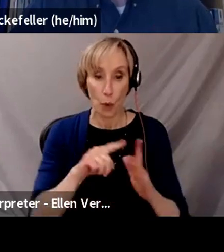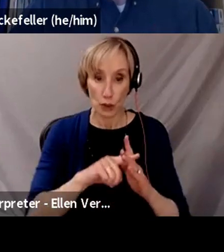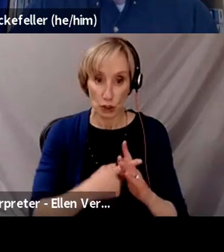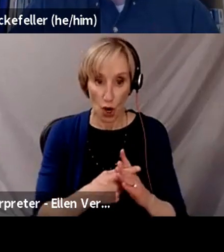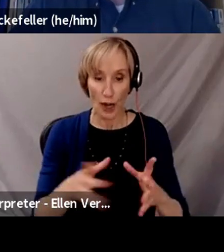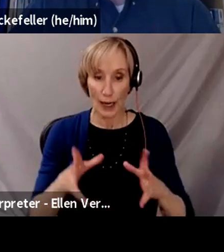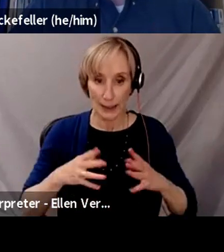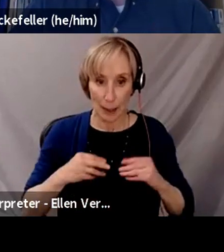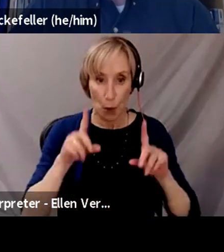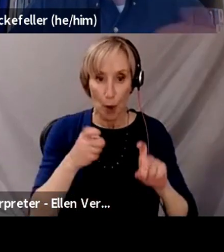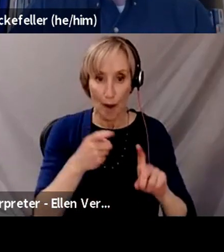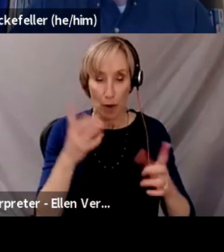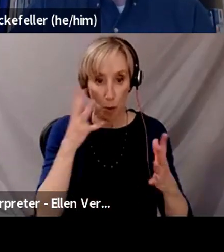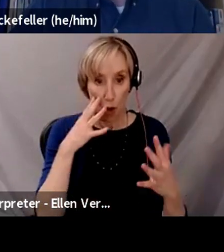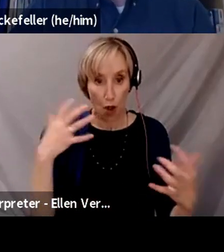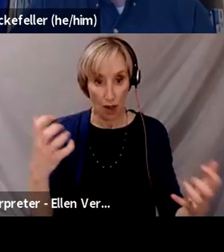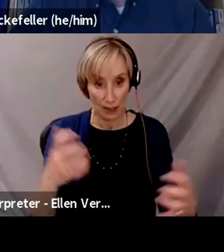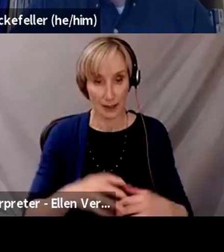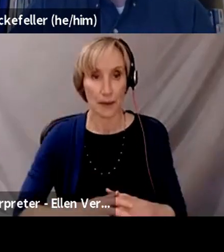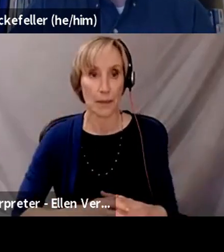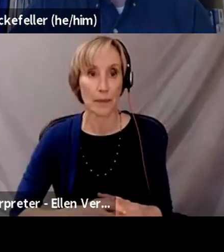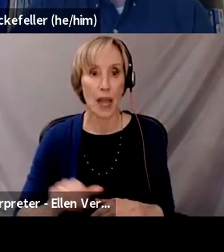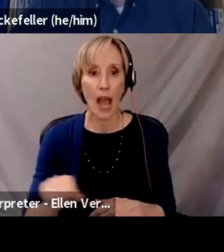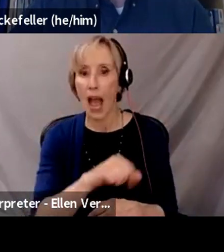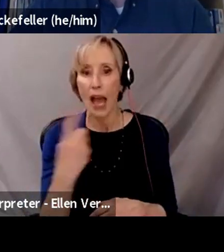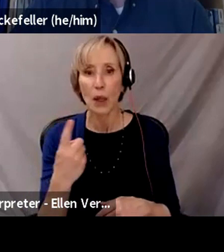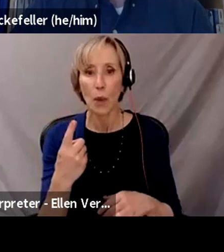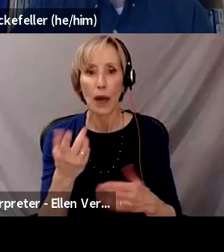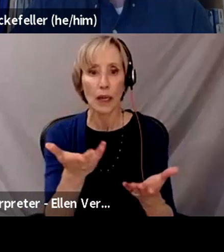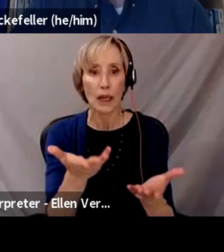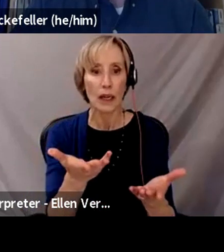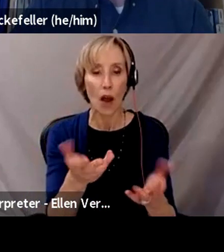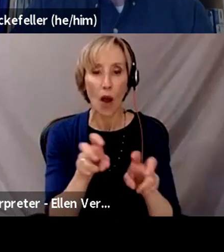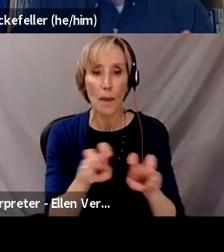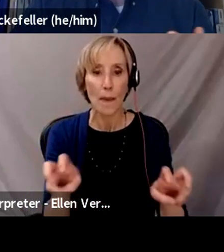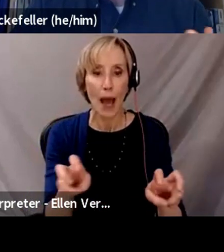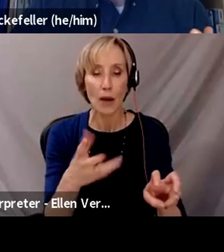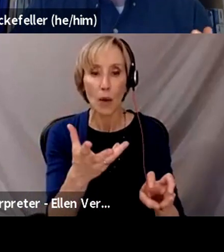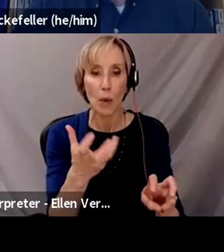audience, if there is anything that anyone on the panel wants to talk about as far as,